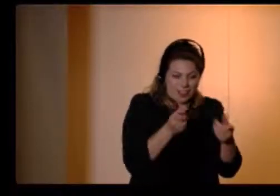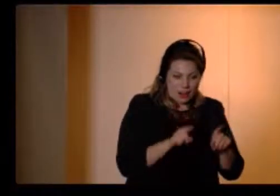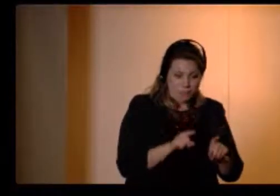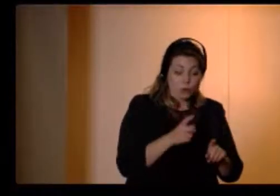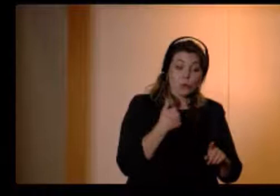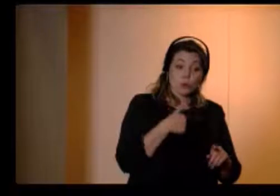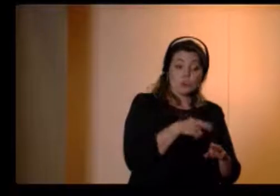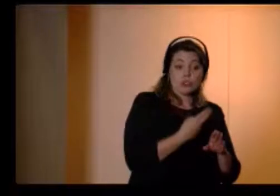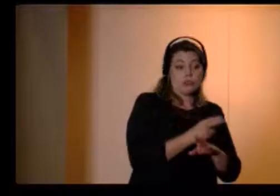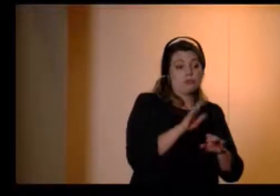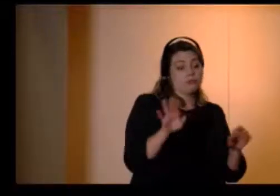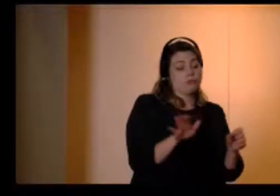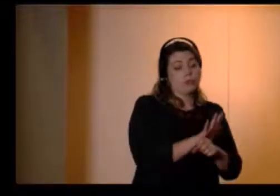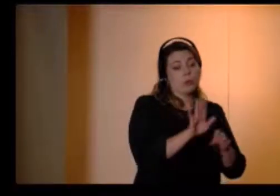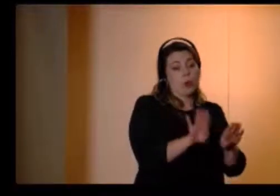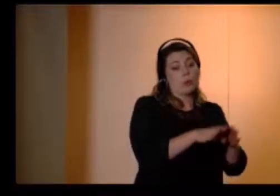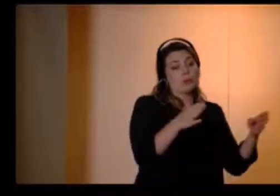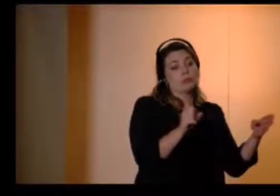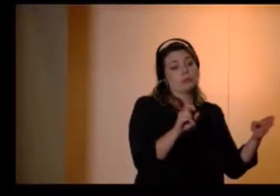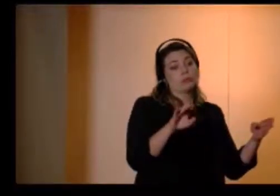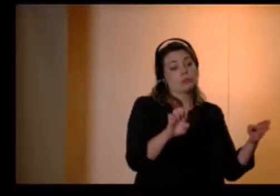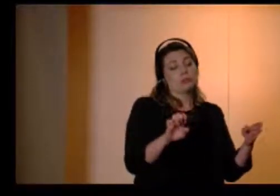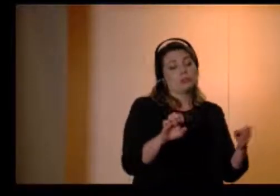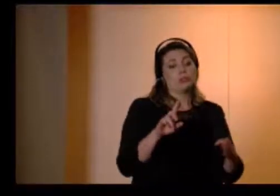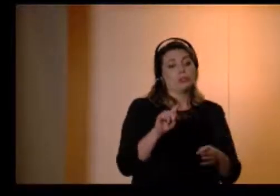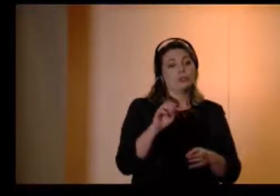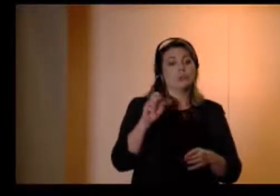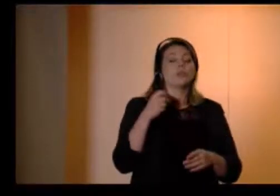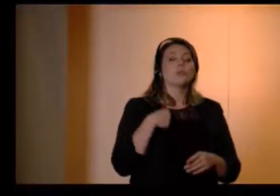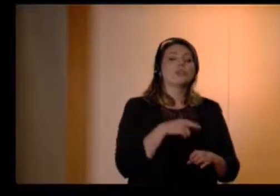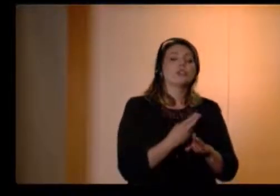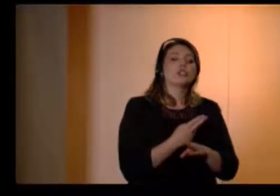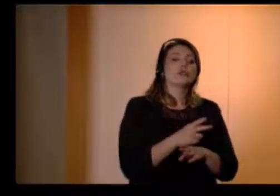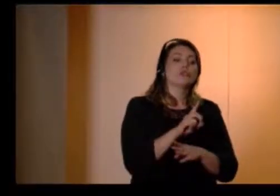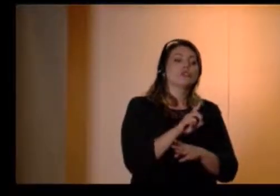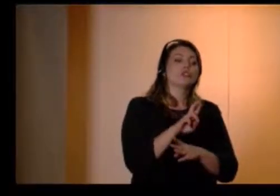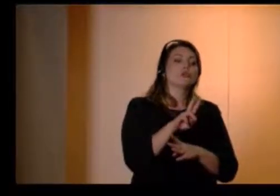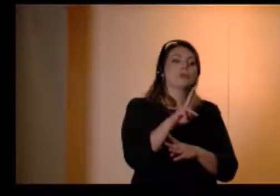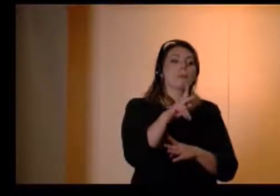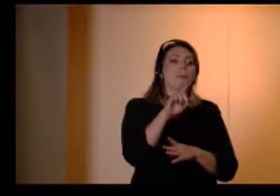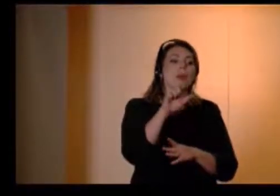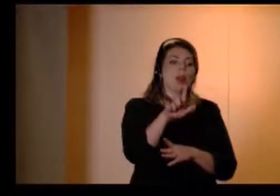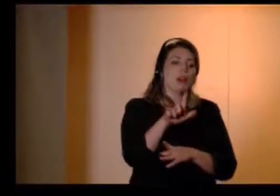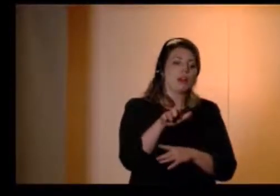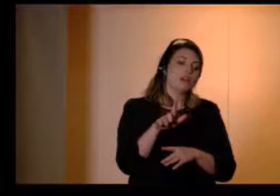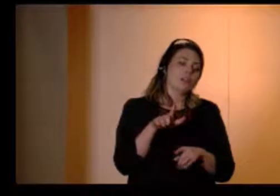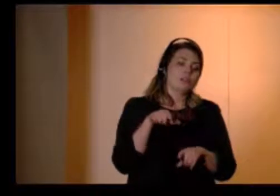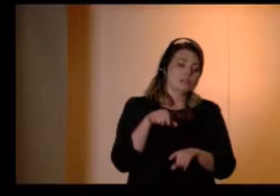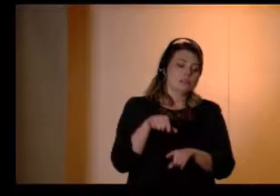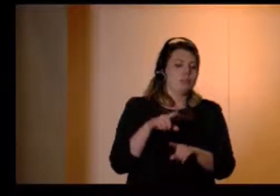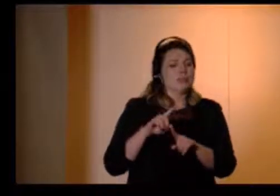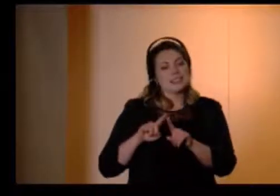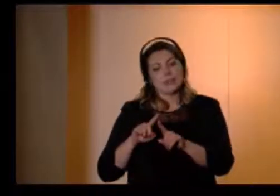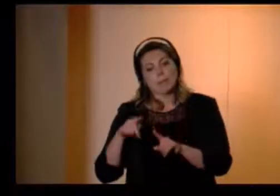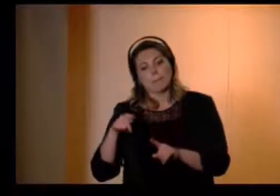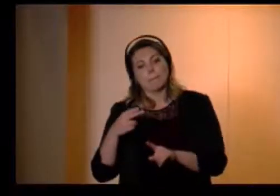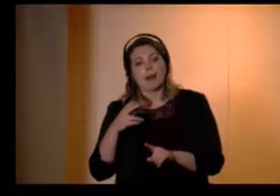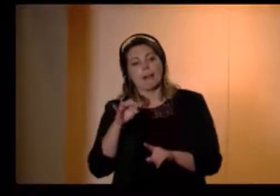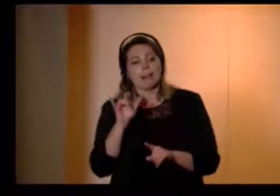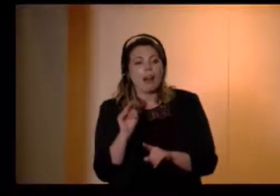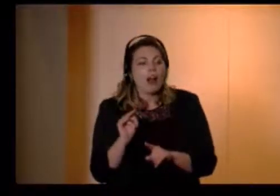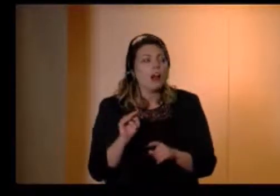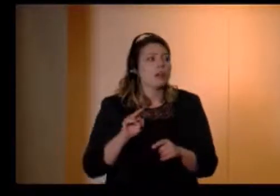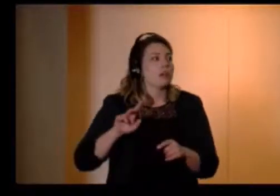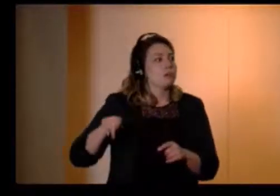source tools. We use the Drupal content management system. We have a whole bunch of scripts written in Python,